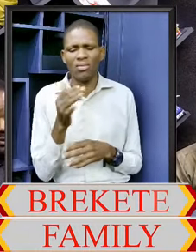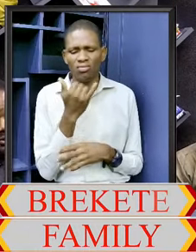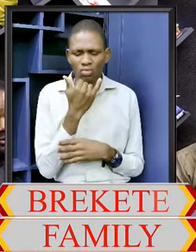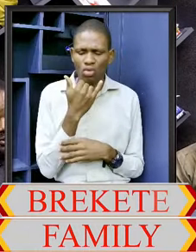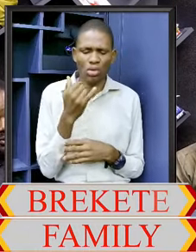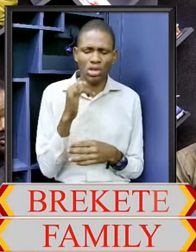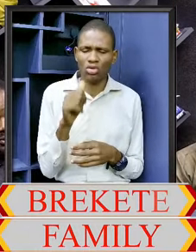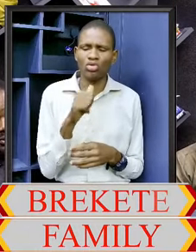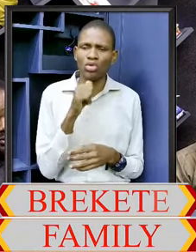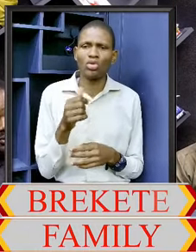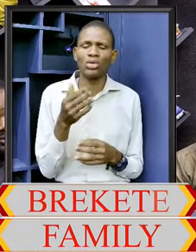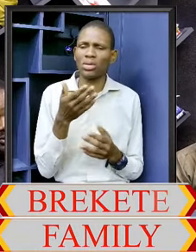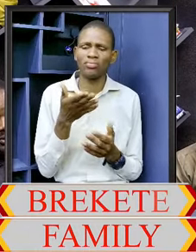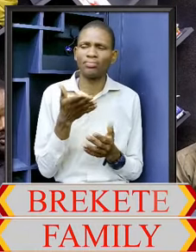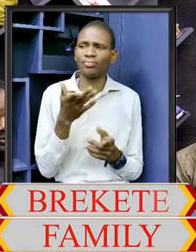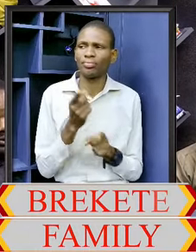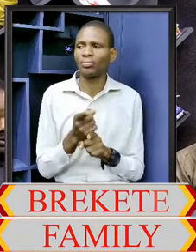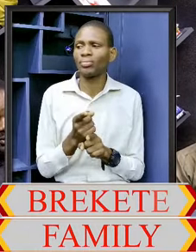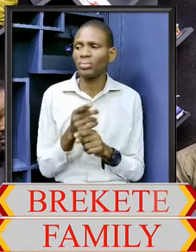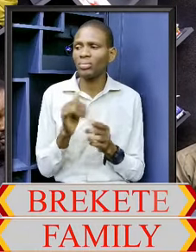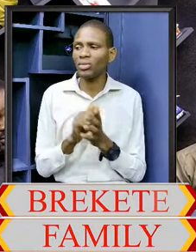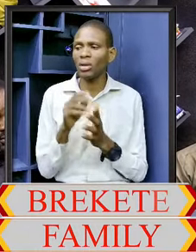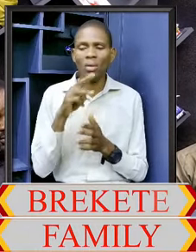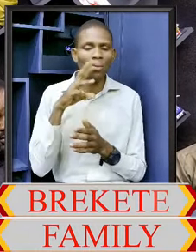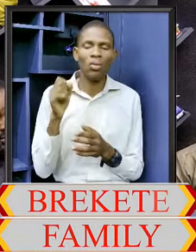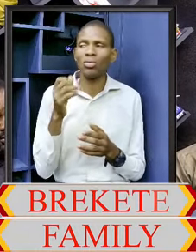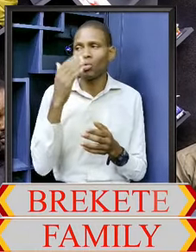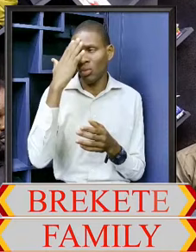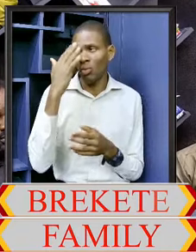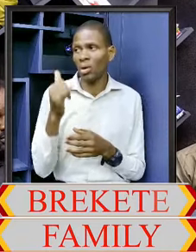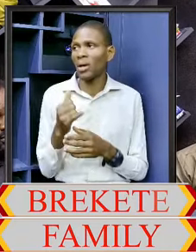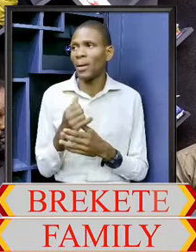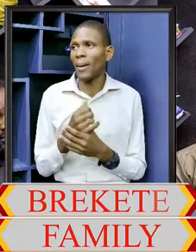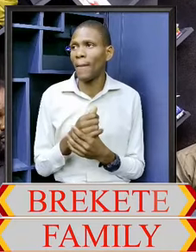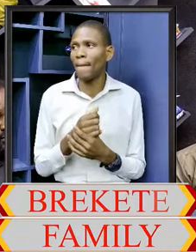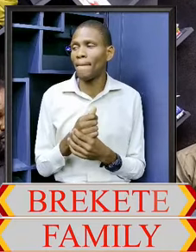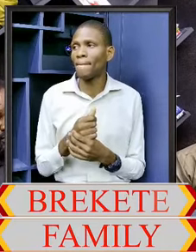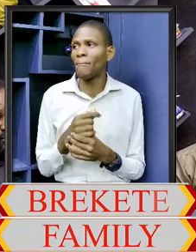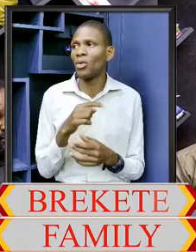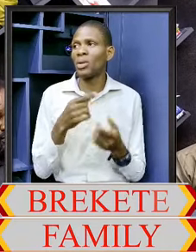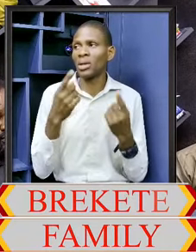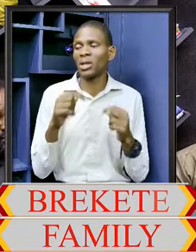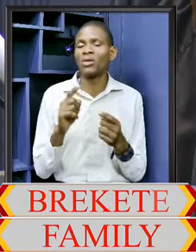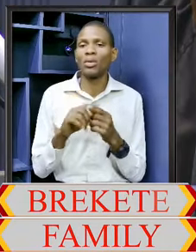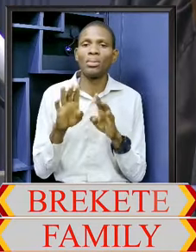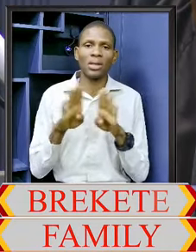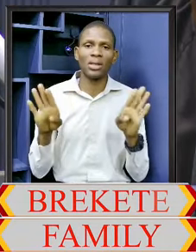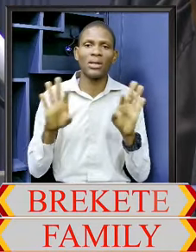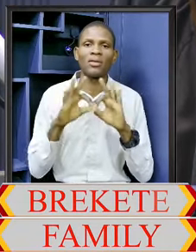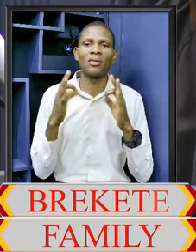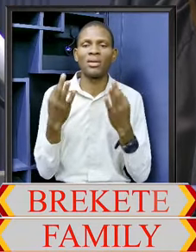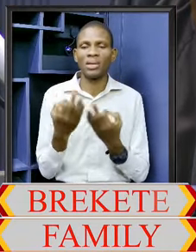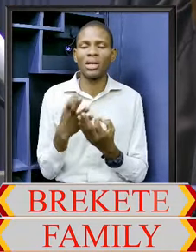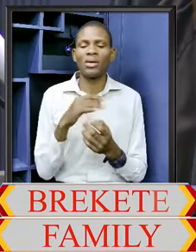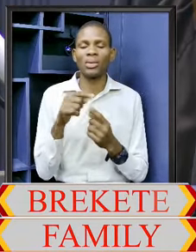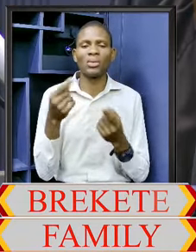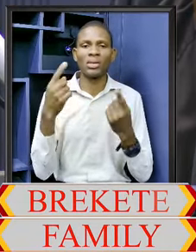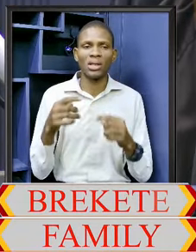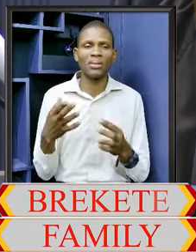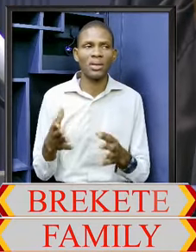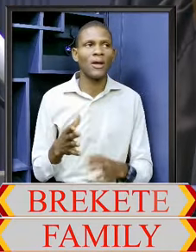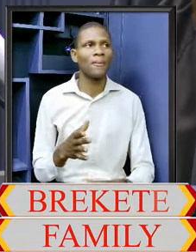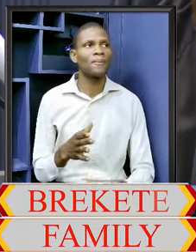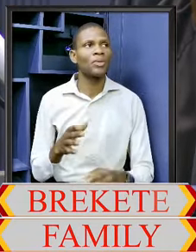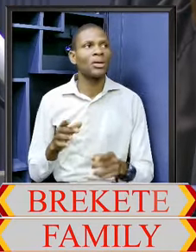them, according to you. Yes. So that was why we came to break the family. And when we came